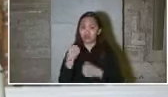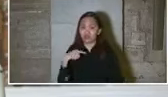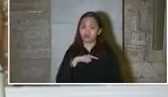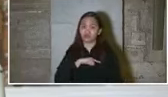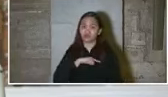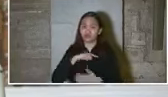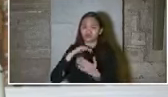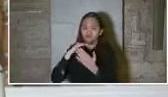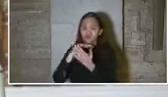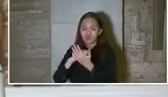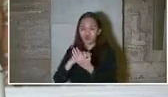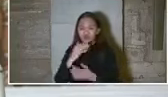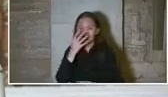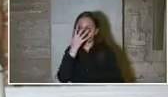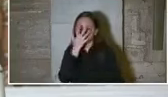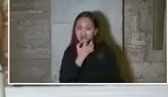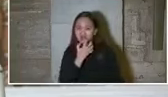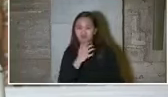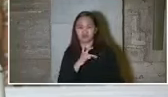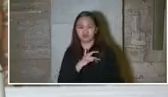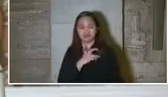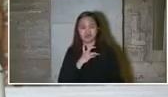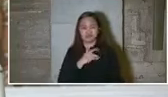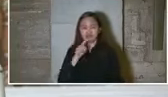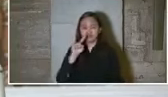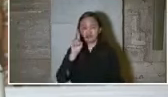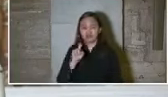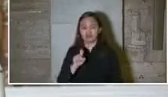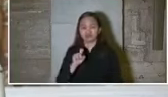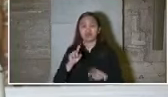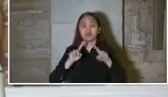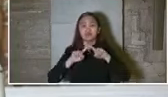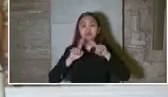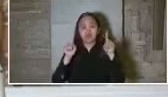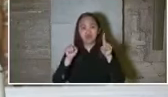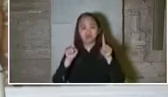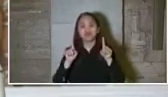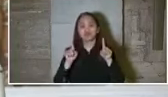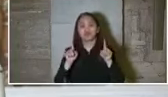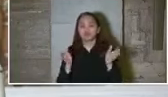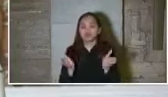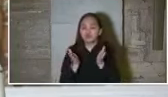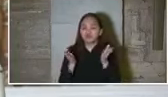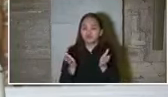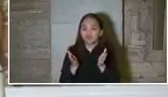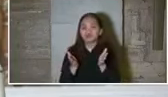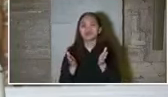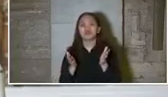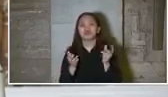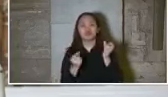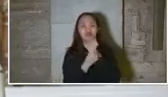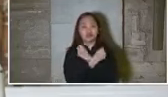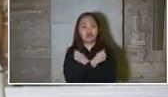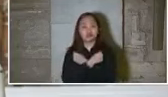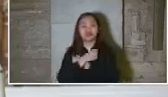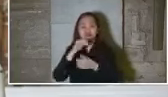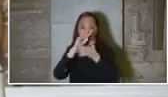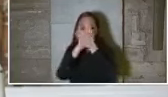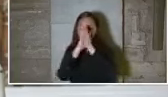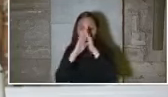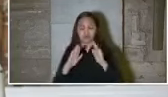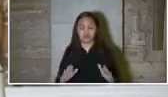avoid anger? And instead cultivate peace and love within us and